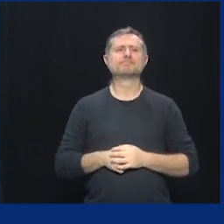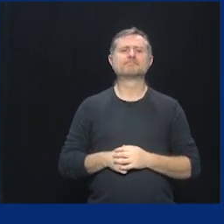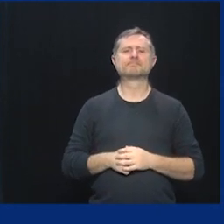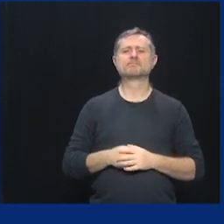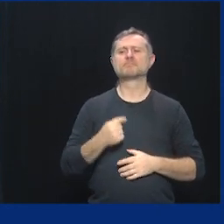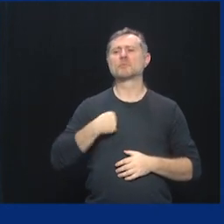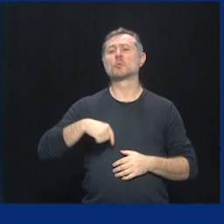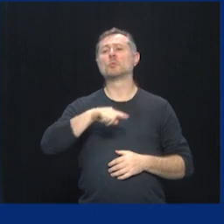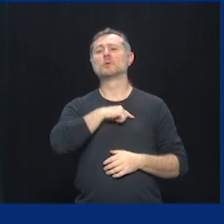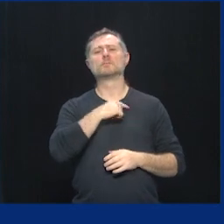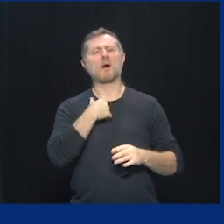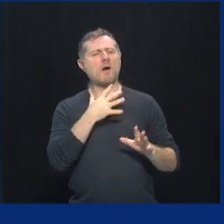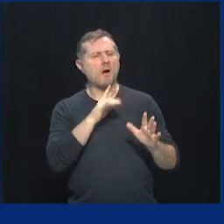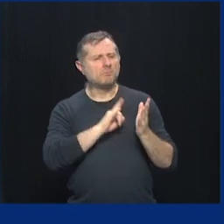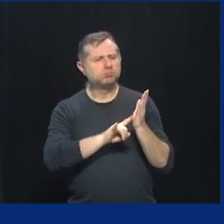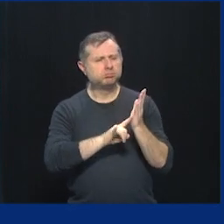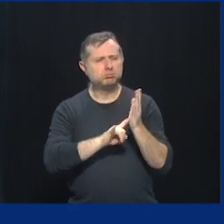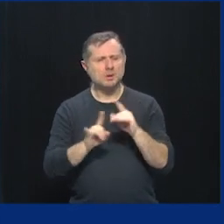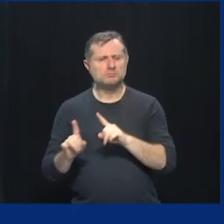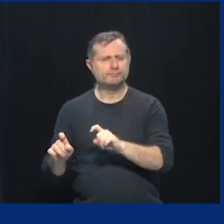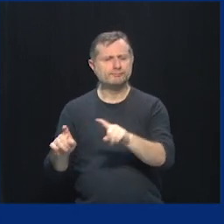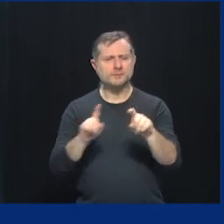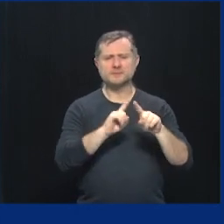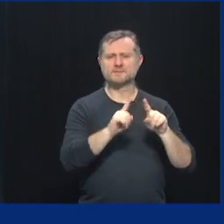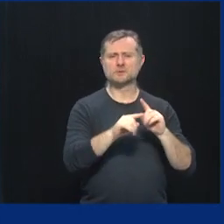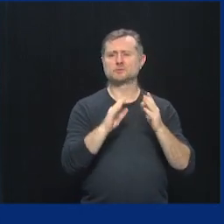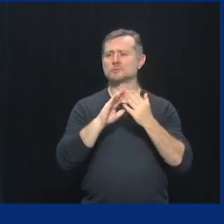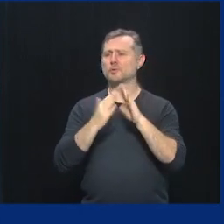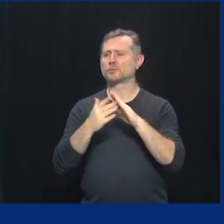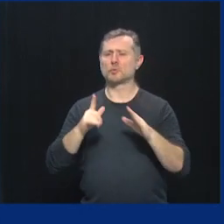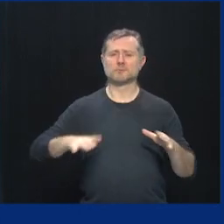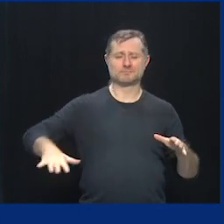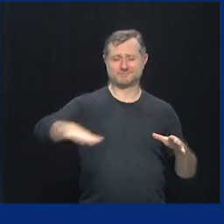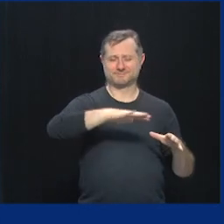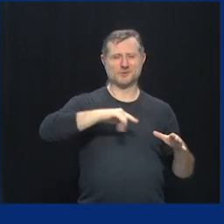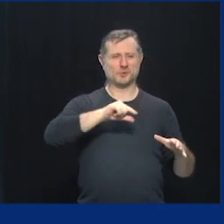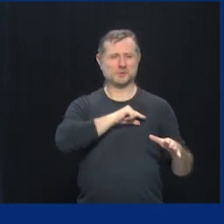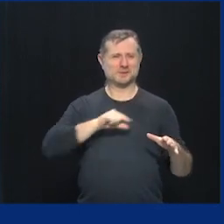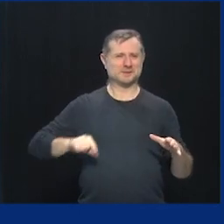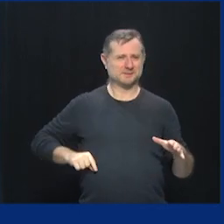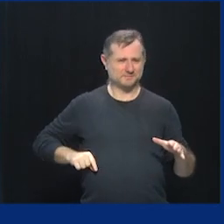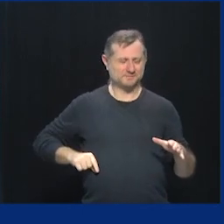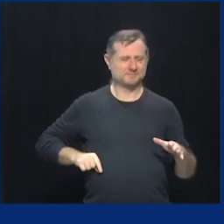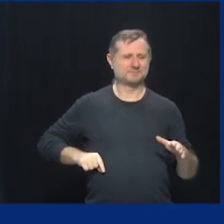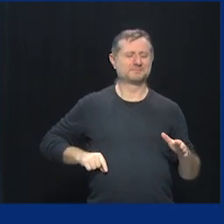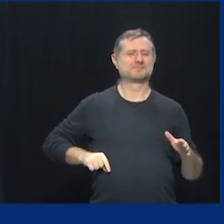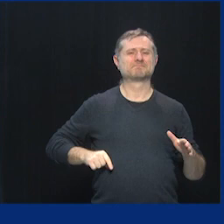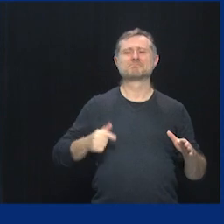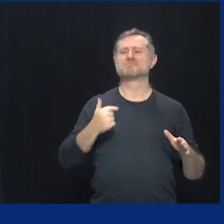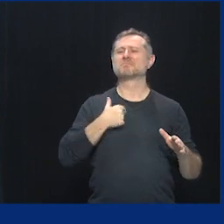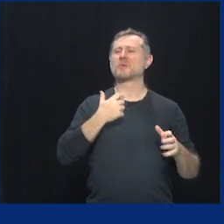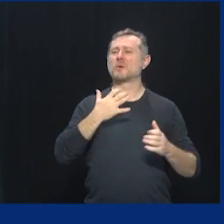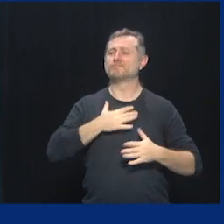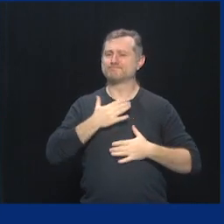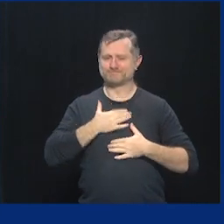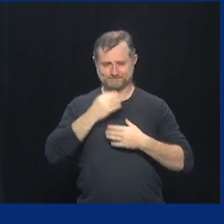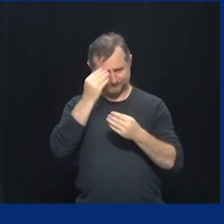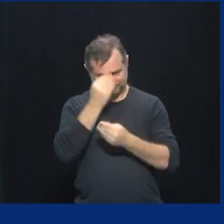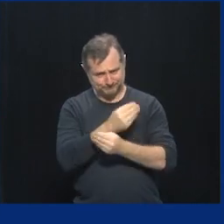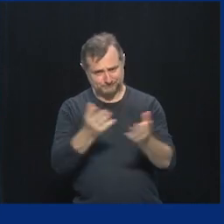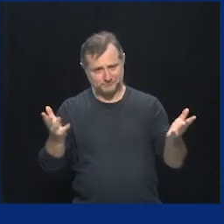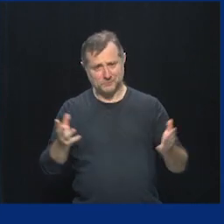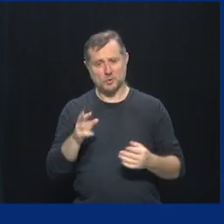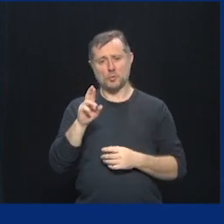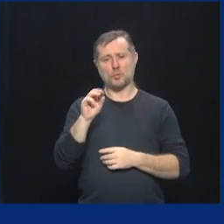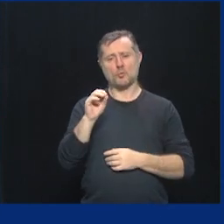a lot of different communities across the borough, and I'm happy to say that Rosedale and the Rockaways, because